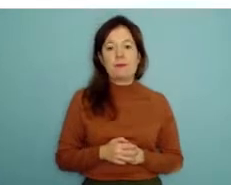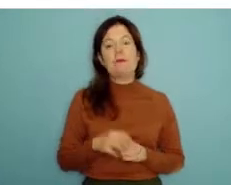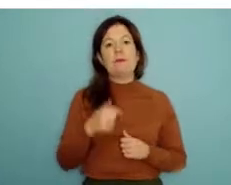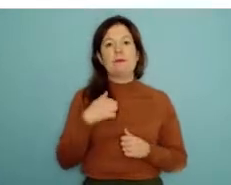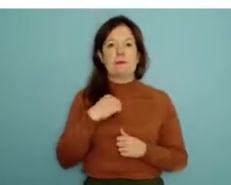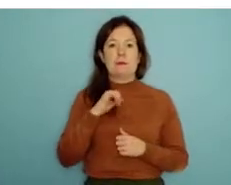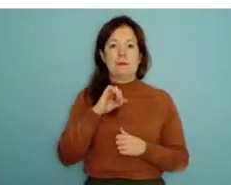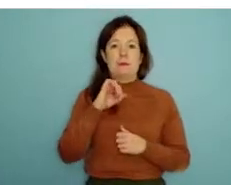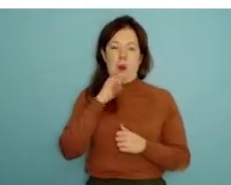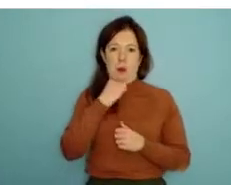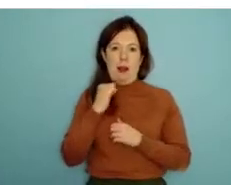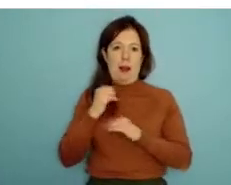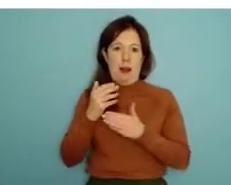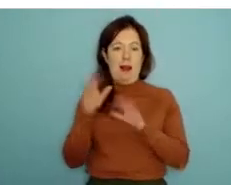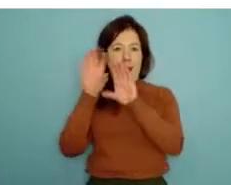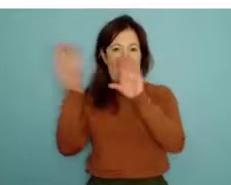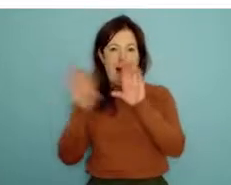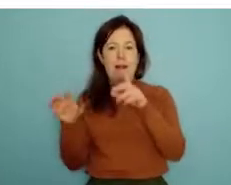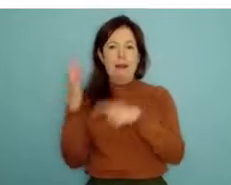slide, please.